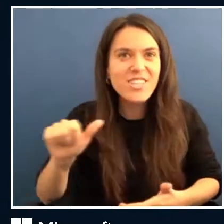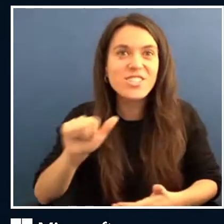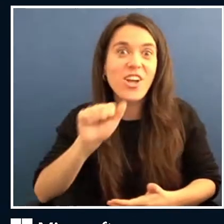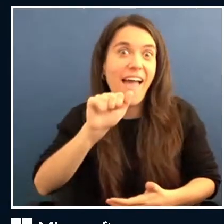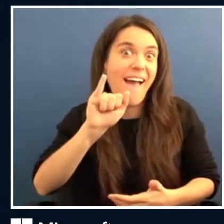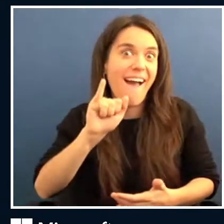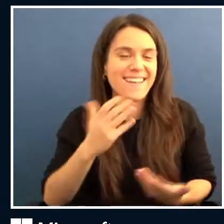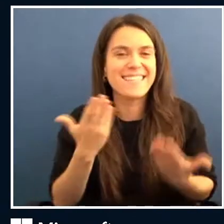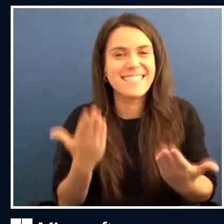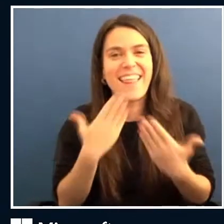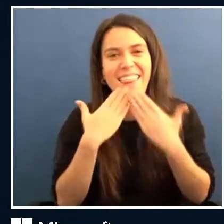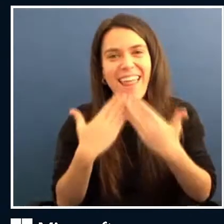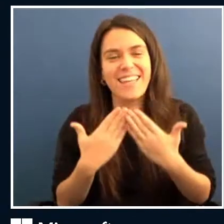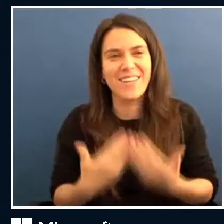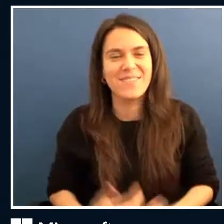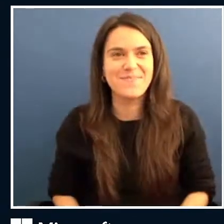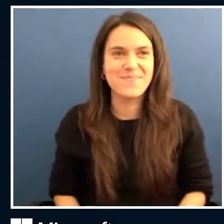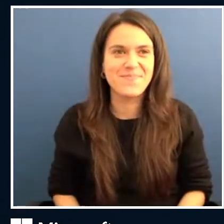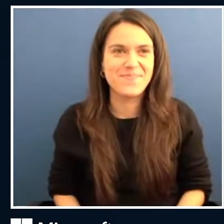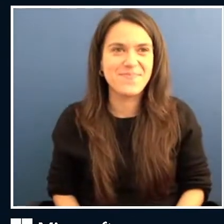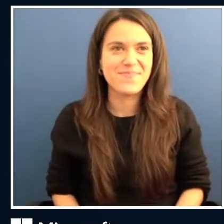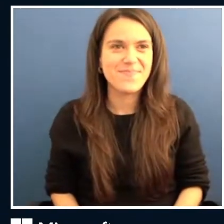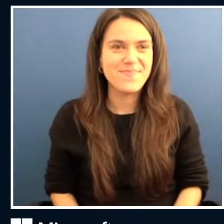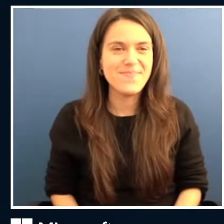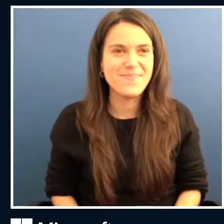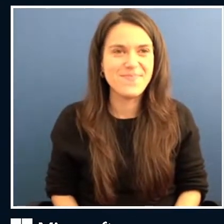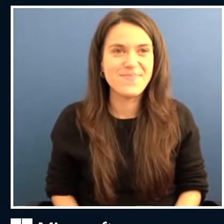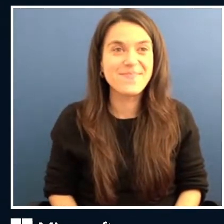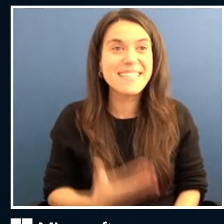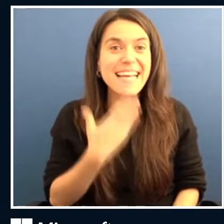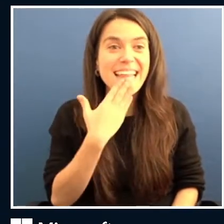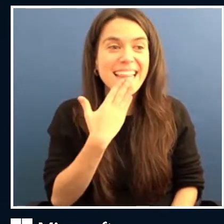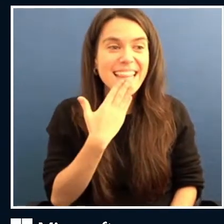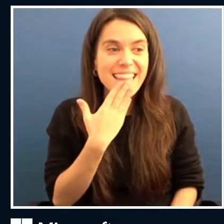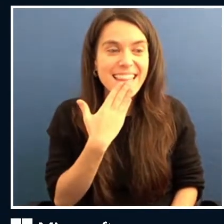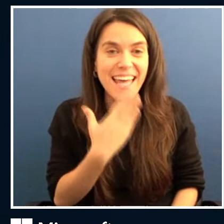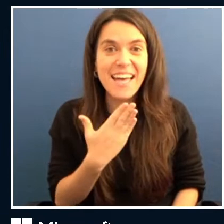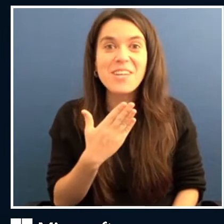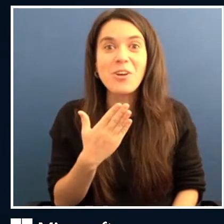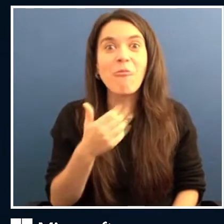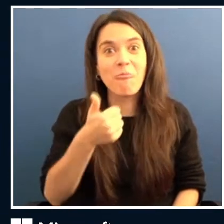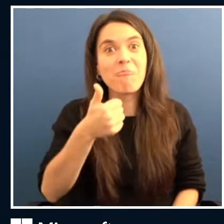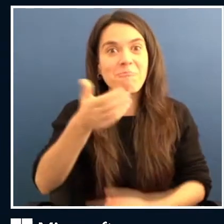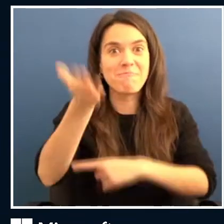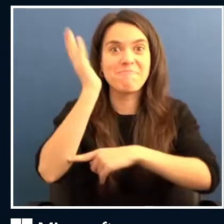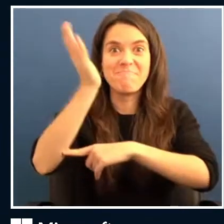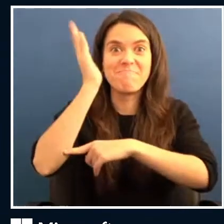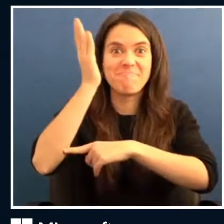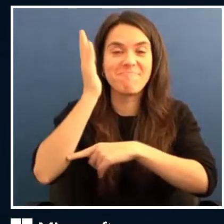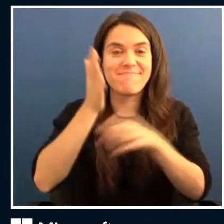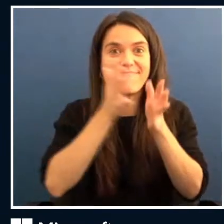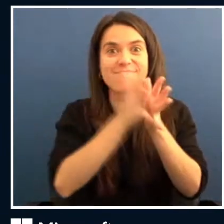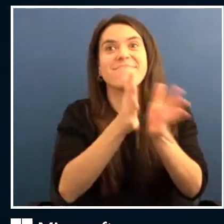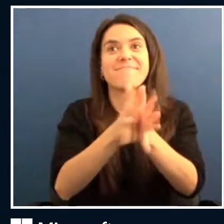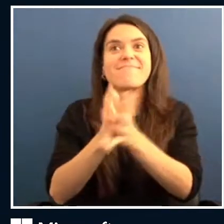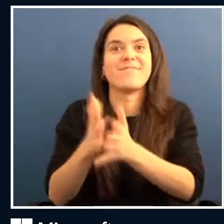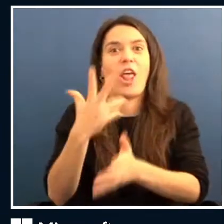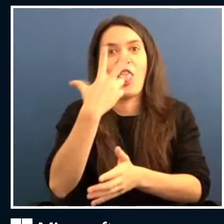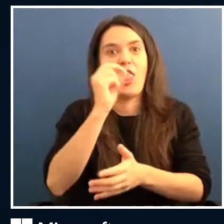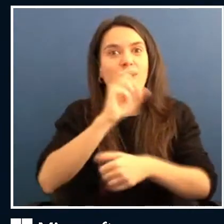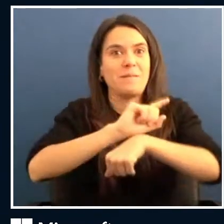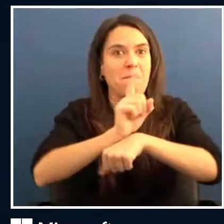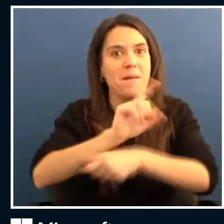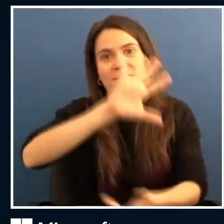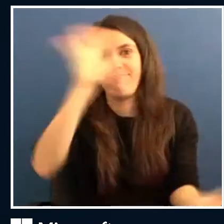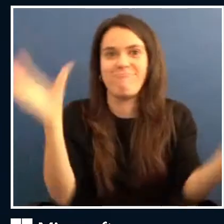you. Thank you so much, Loxley. That was really a cool talk, and you managed to pack so much into 30 minutes, including Azure functions. That